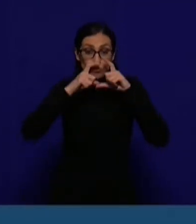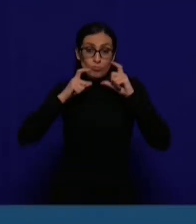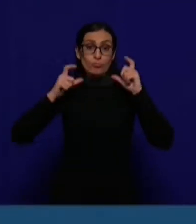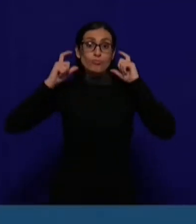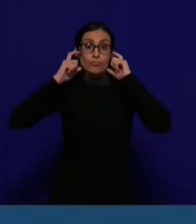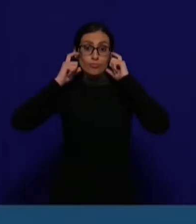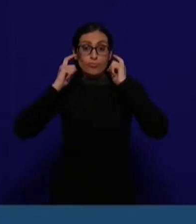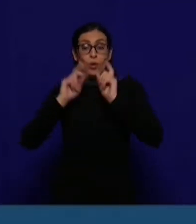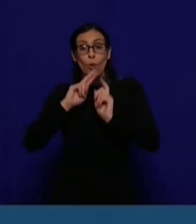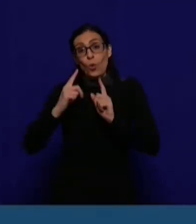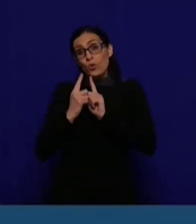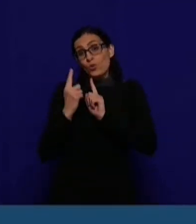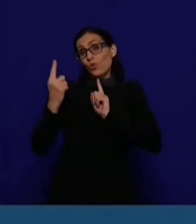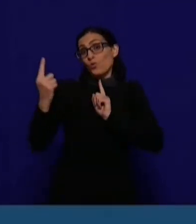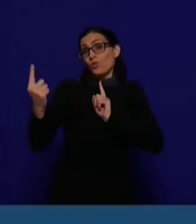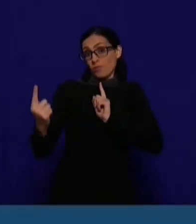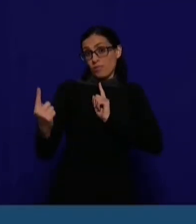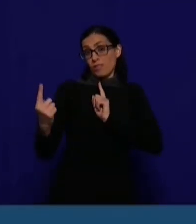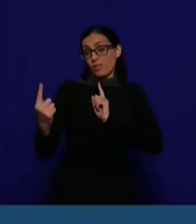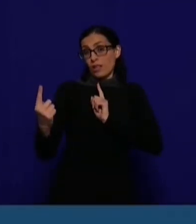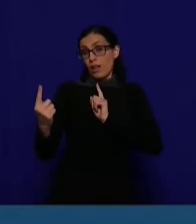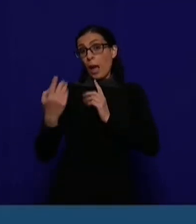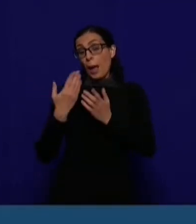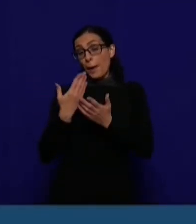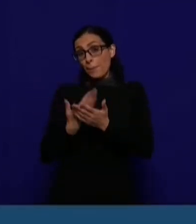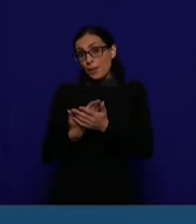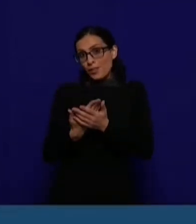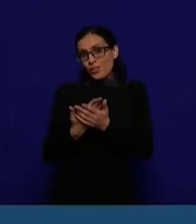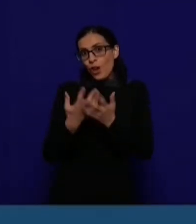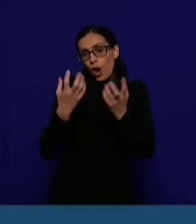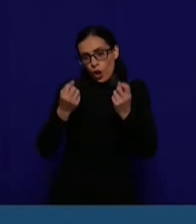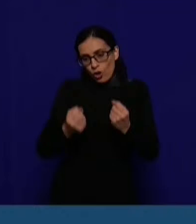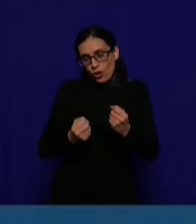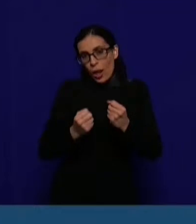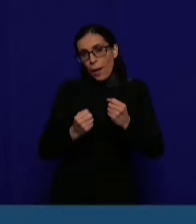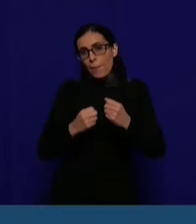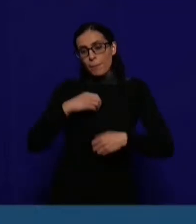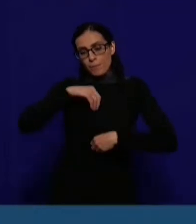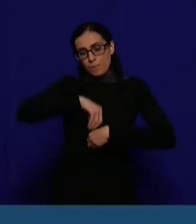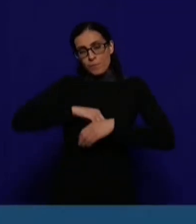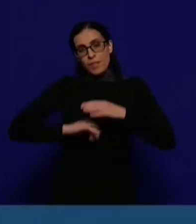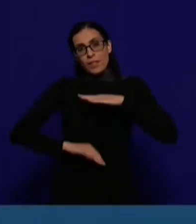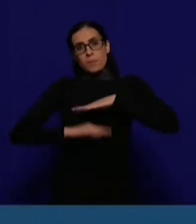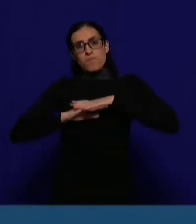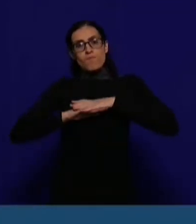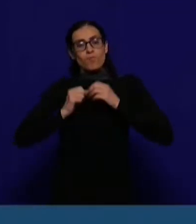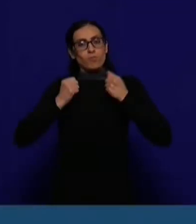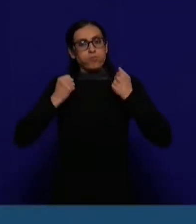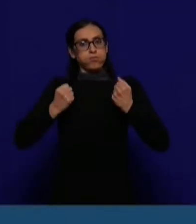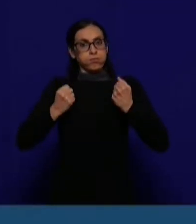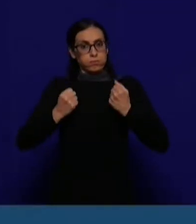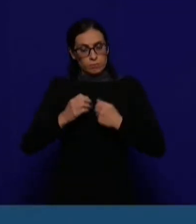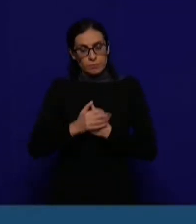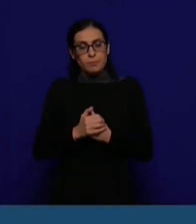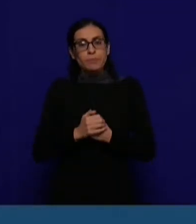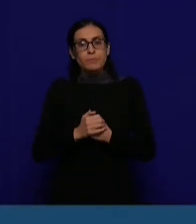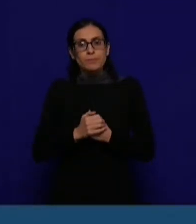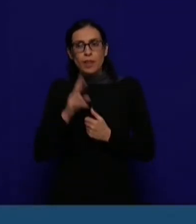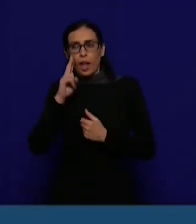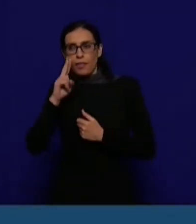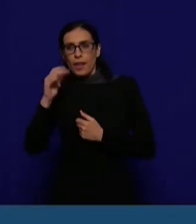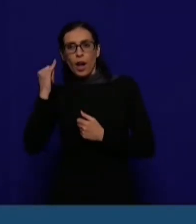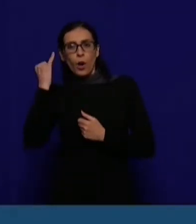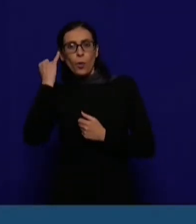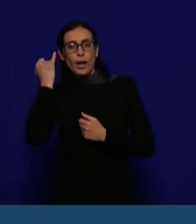social distancing. Sakemm aħna jirnexxielna nibnu iktar l-immunità wkoll. Għandna l-istampa tal-Iżrael li